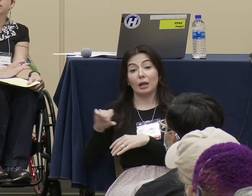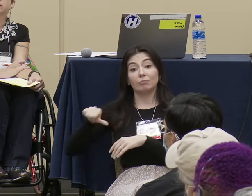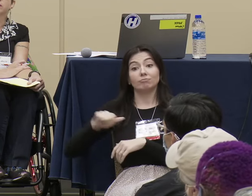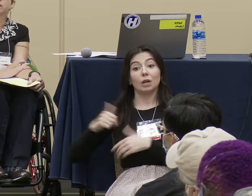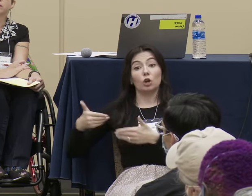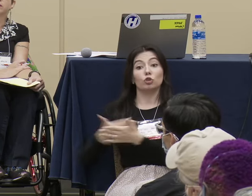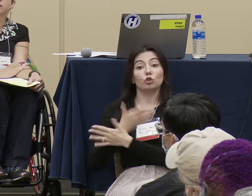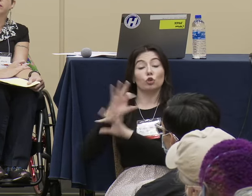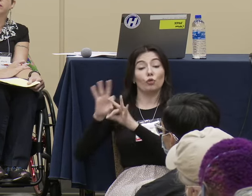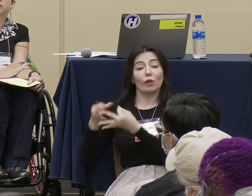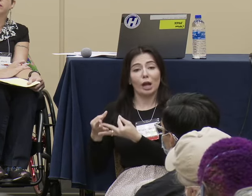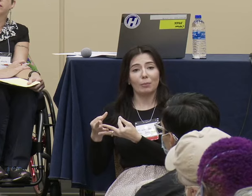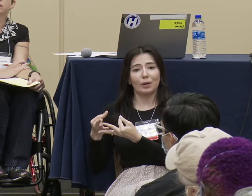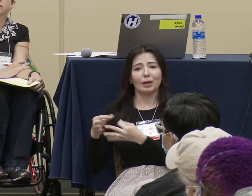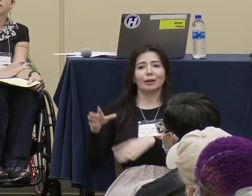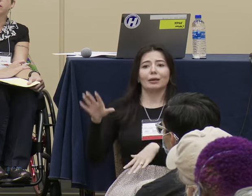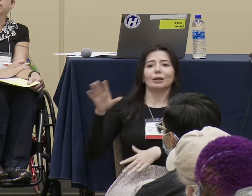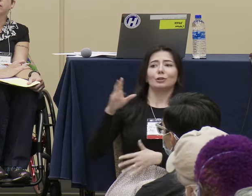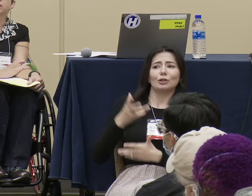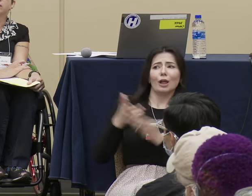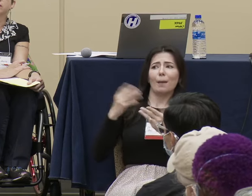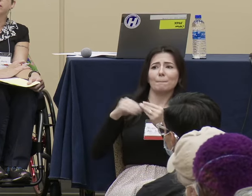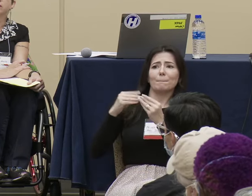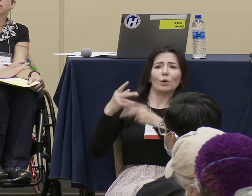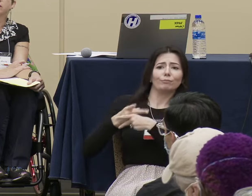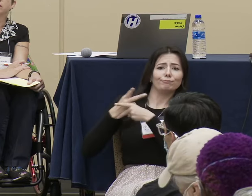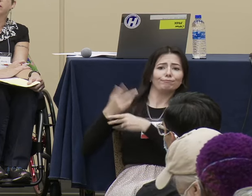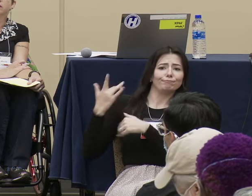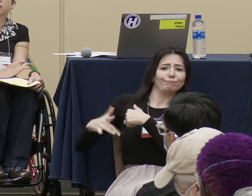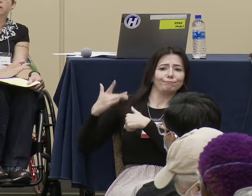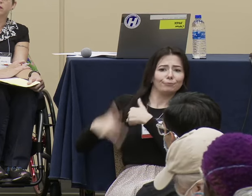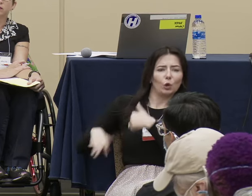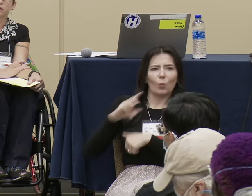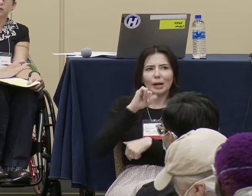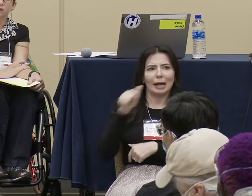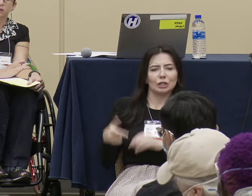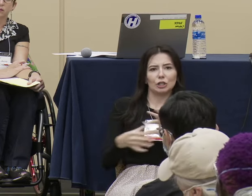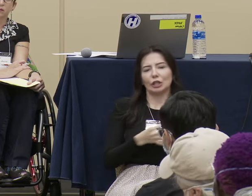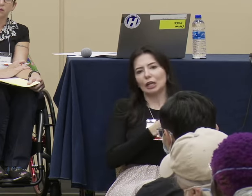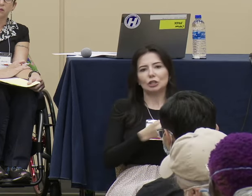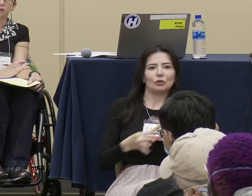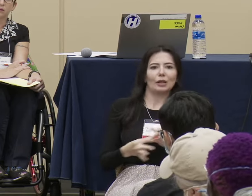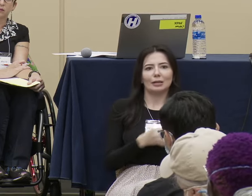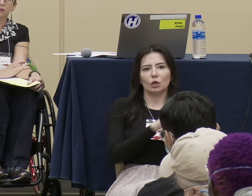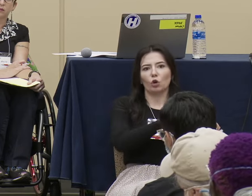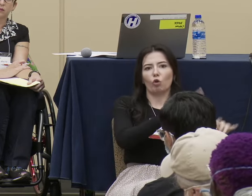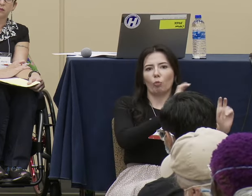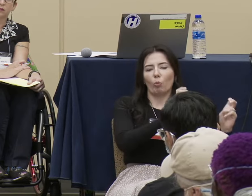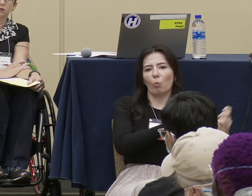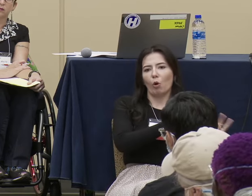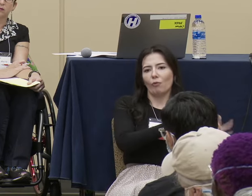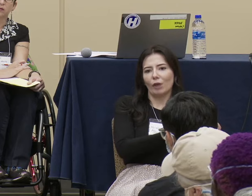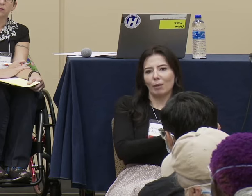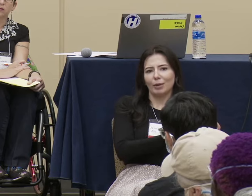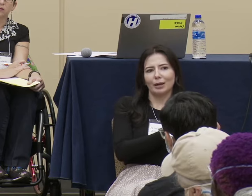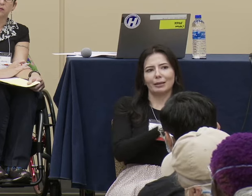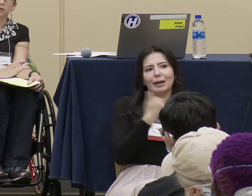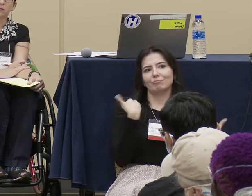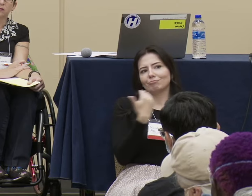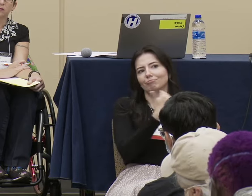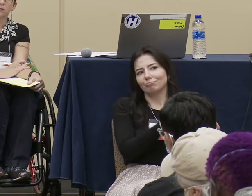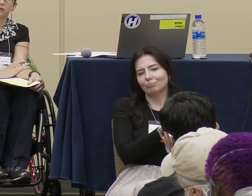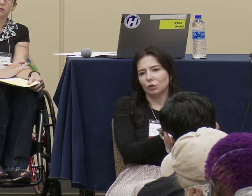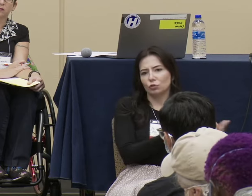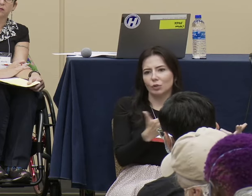like nuclear blood type like family orientation, and instead creating a different type of family. And I'm thinking a